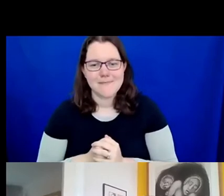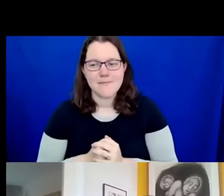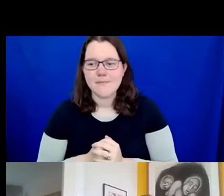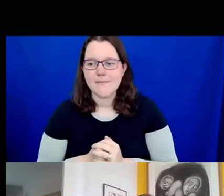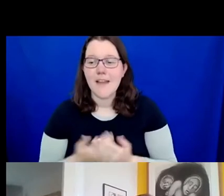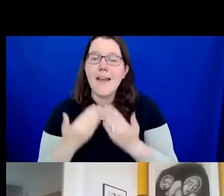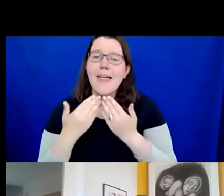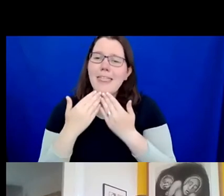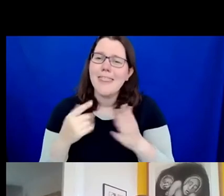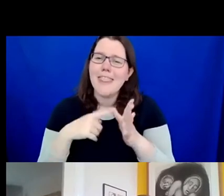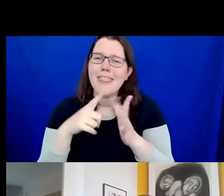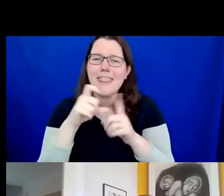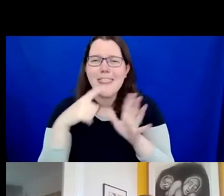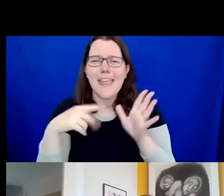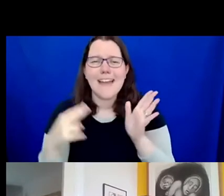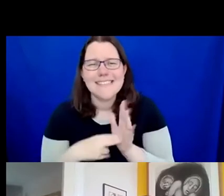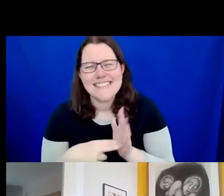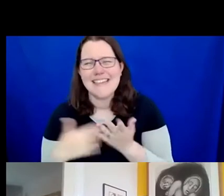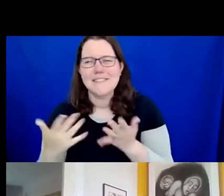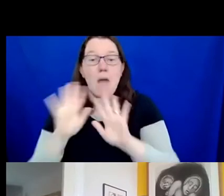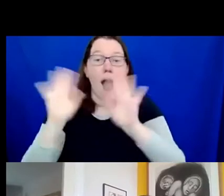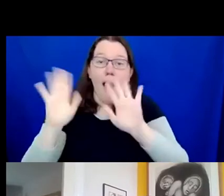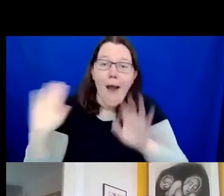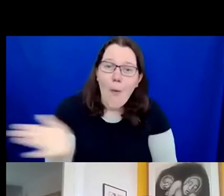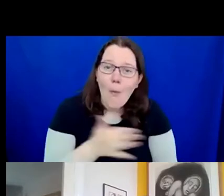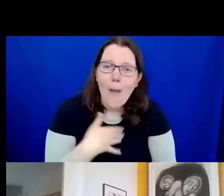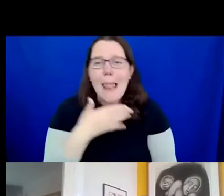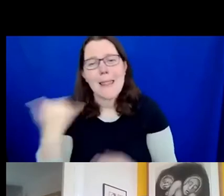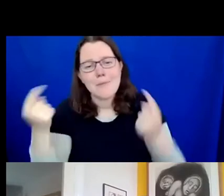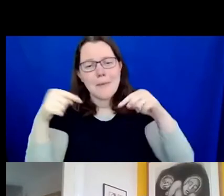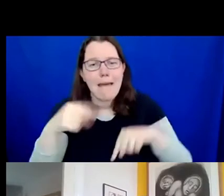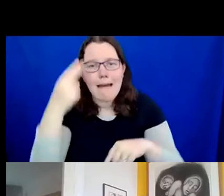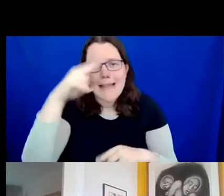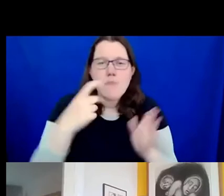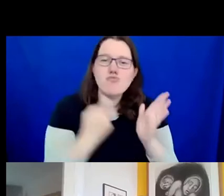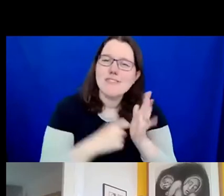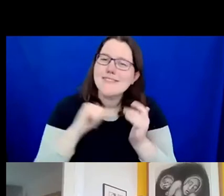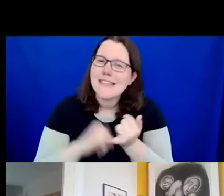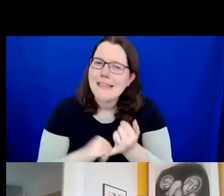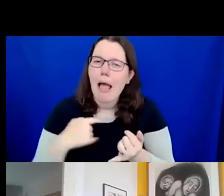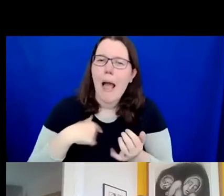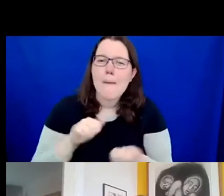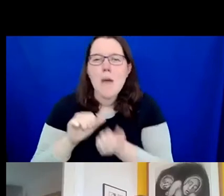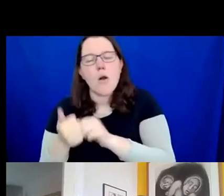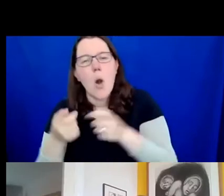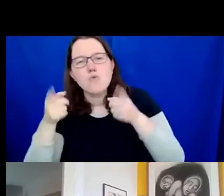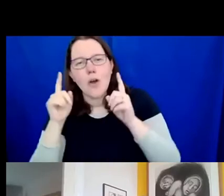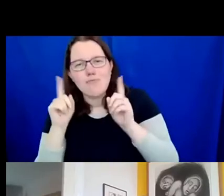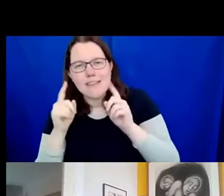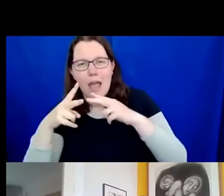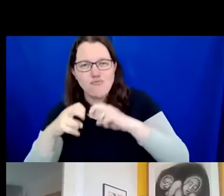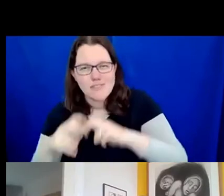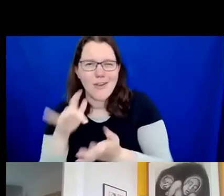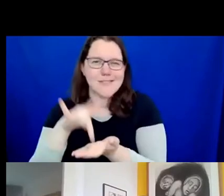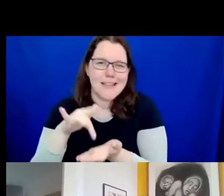Thanks, Aidan. And hi, everybody. It's great to be here. My name is Richard Sandell. I'm co-director of the Research Centre for Museums and